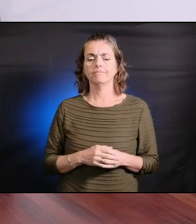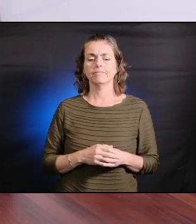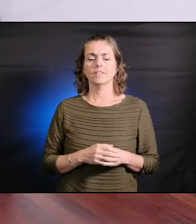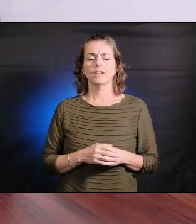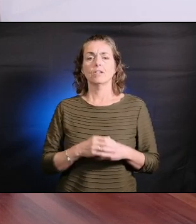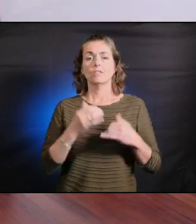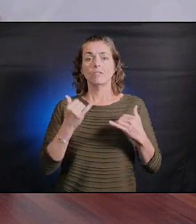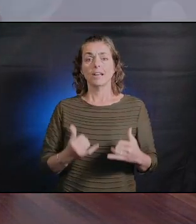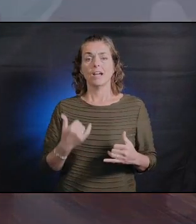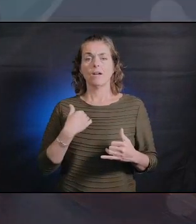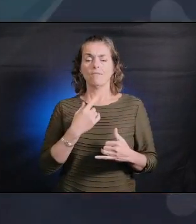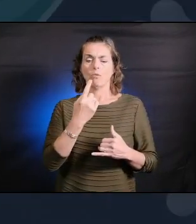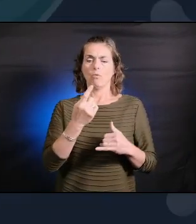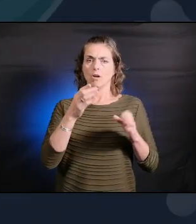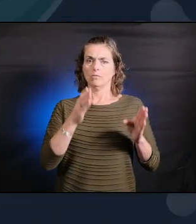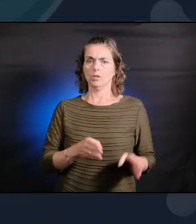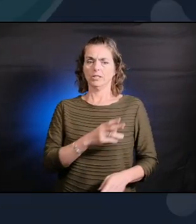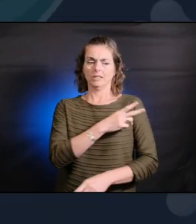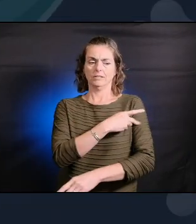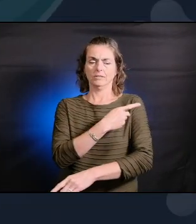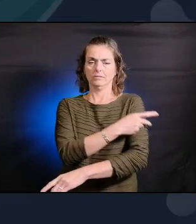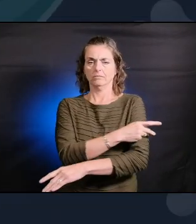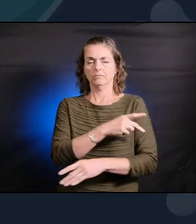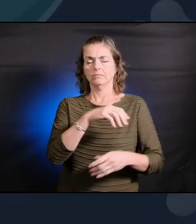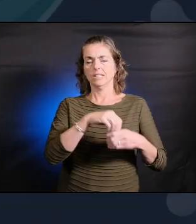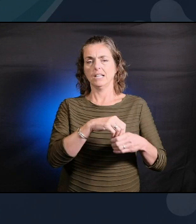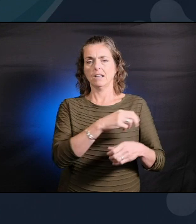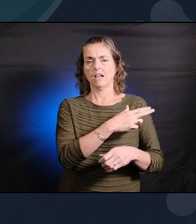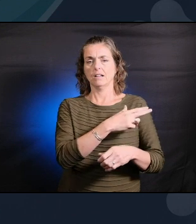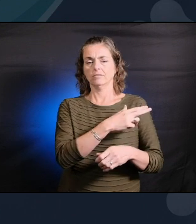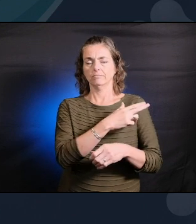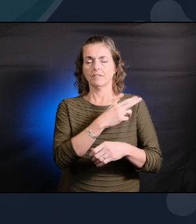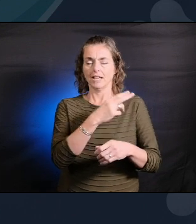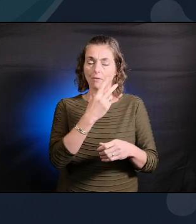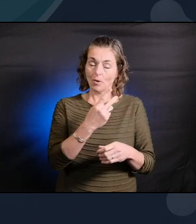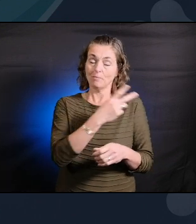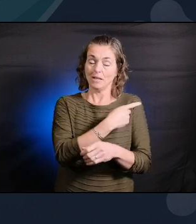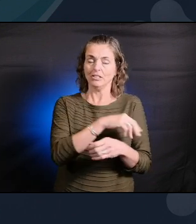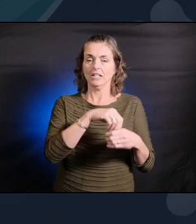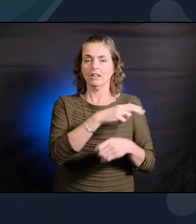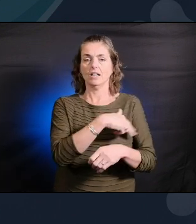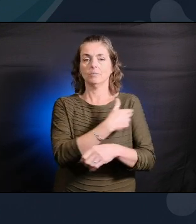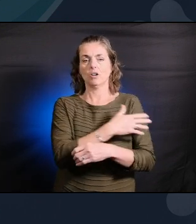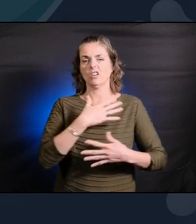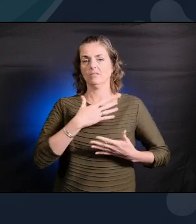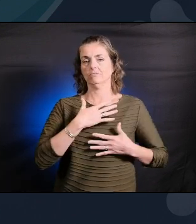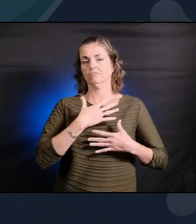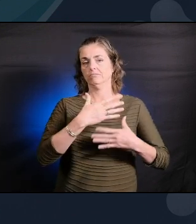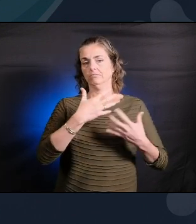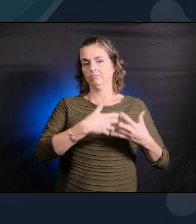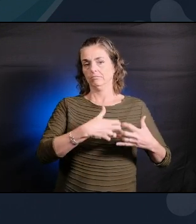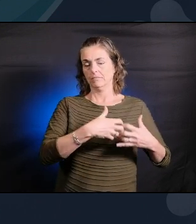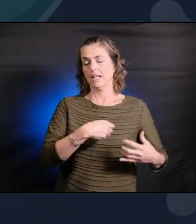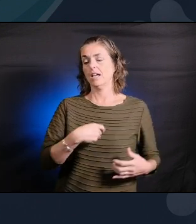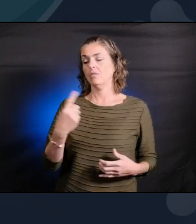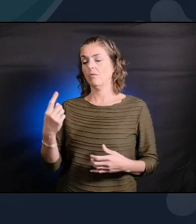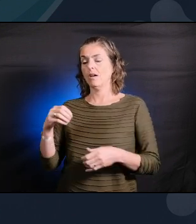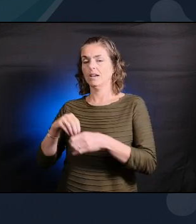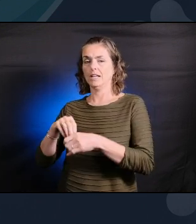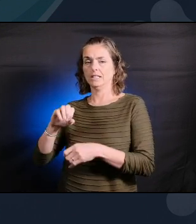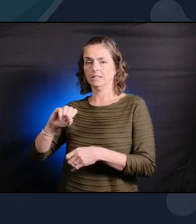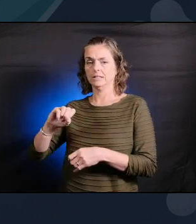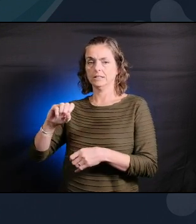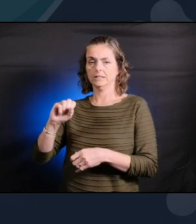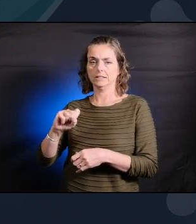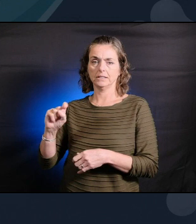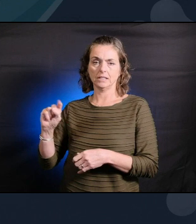hospitalized, that patient at the JFL on a ventilator, and there is one COVID patient at Snyder Regional Medical Center in